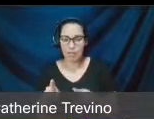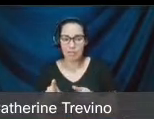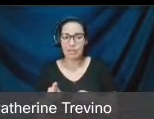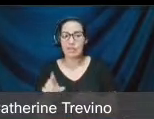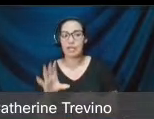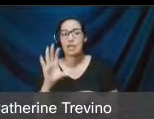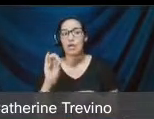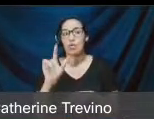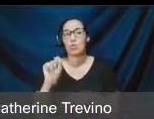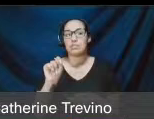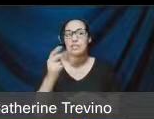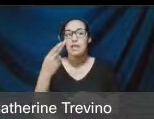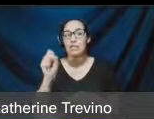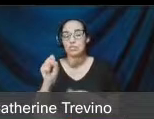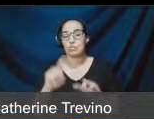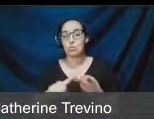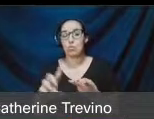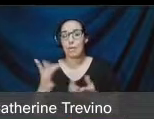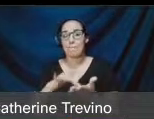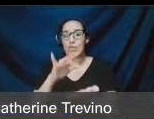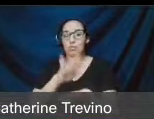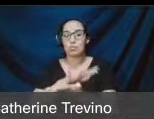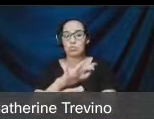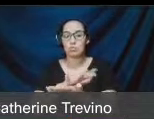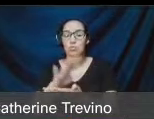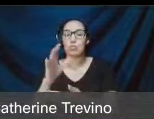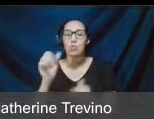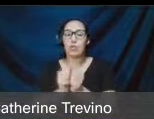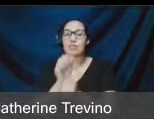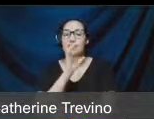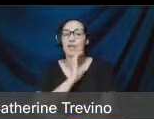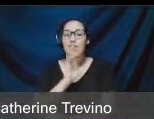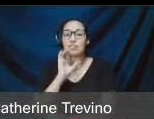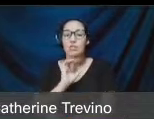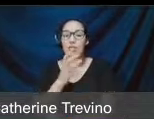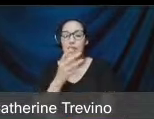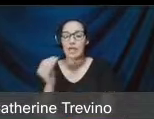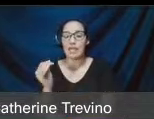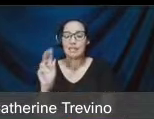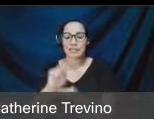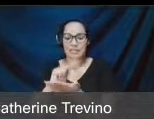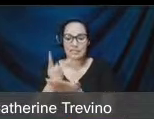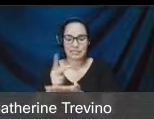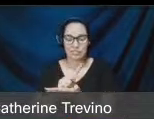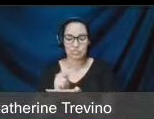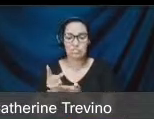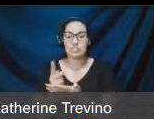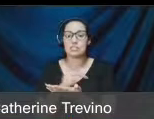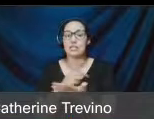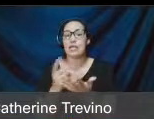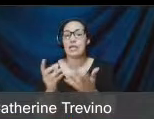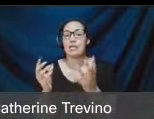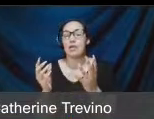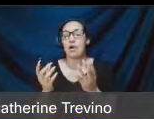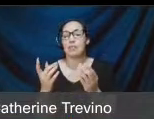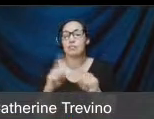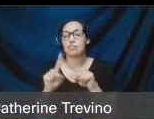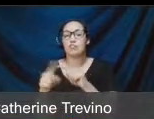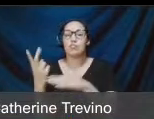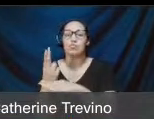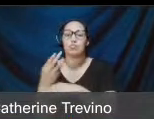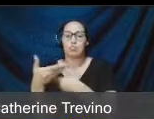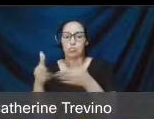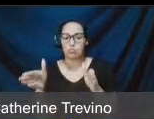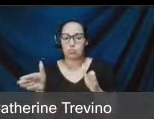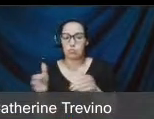Middle School, on their cafeterias and kitchens and multi-purpose rooms. Also,